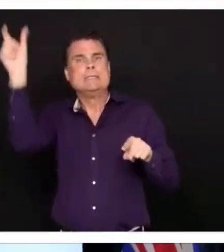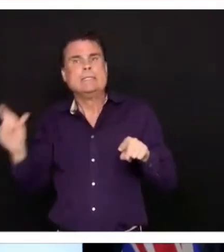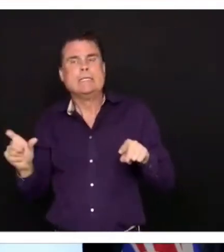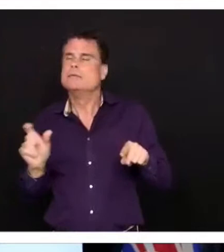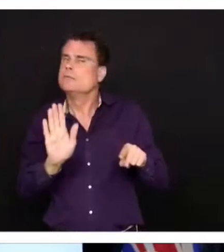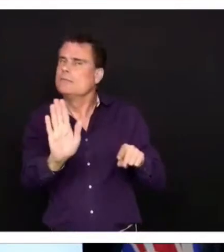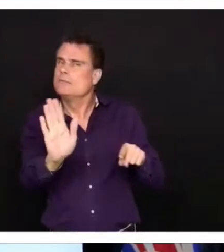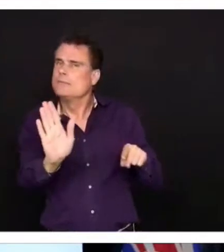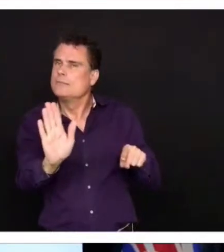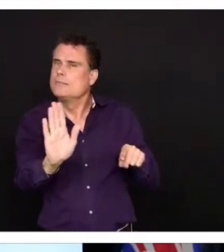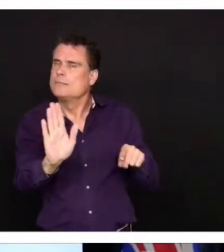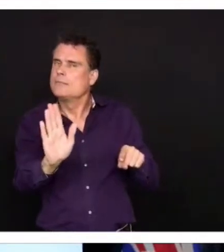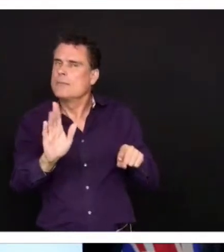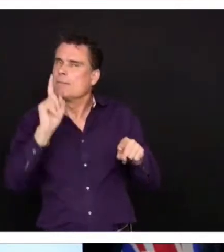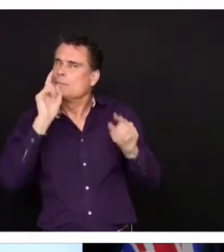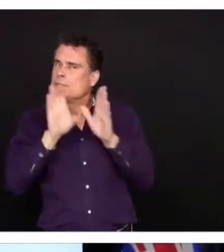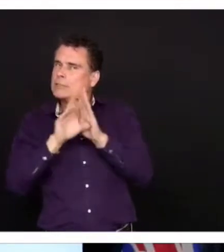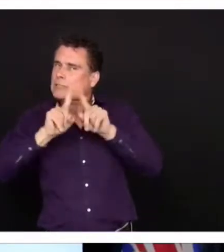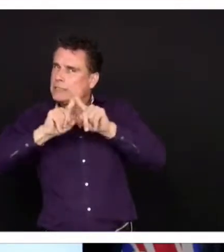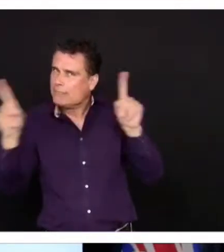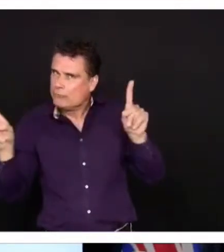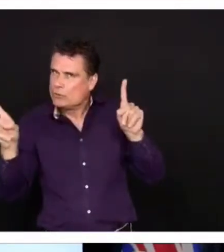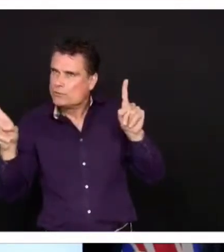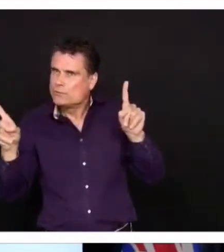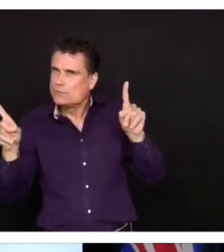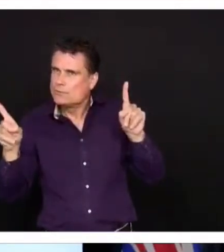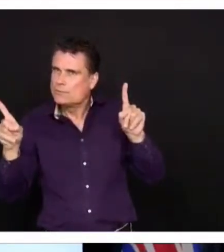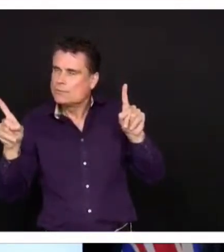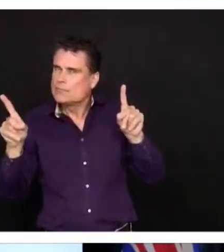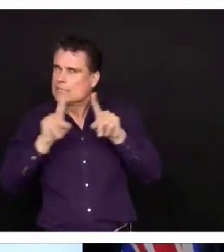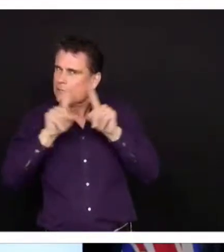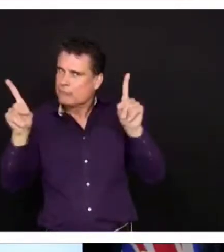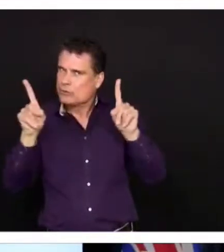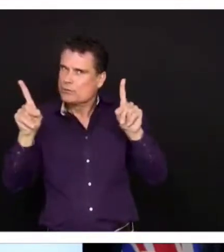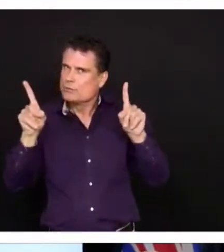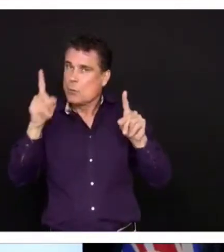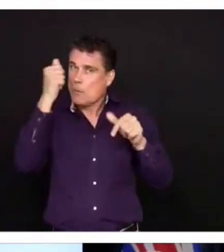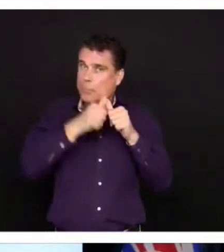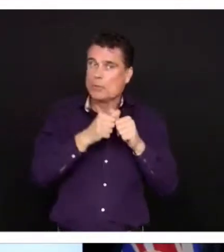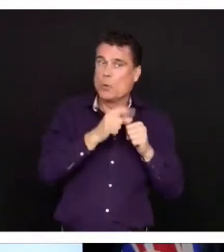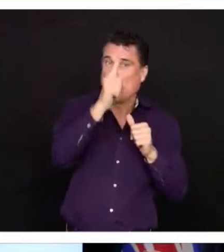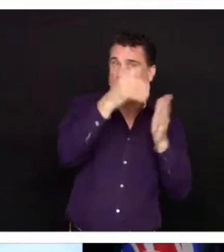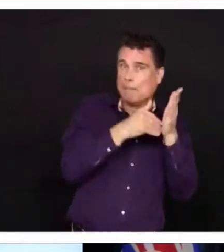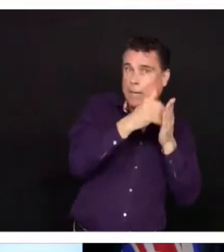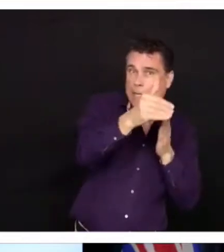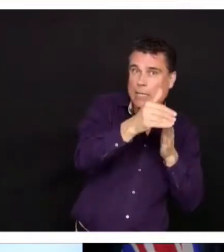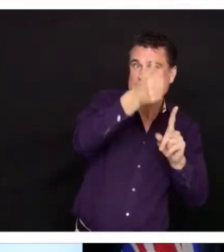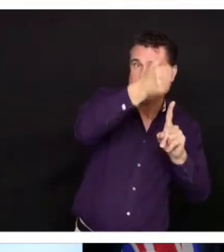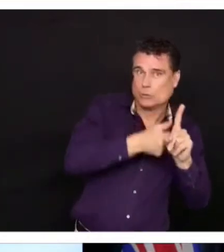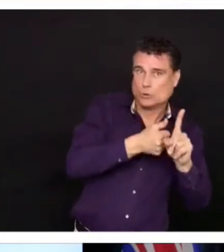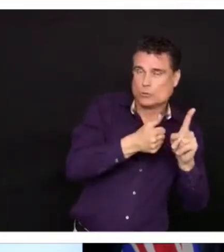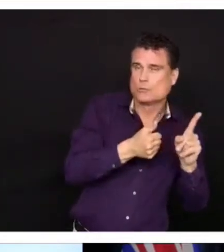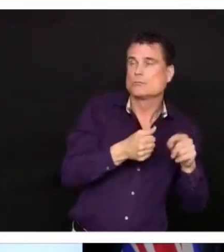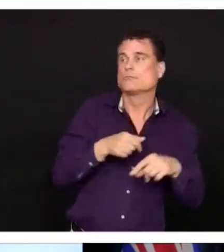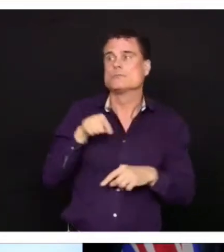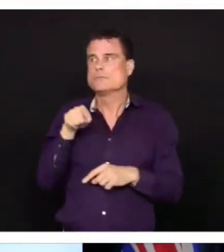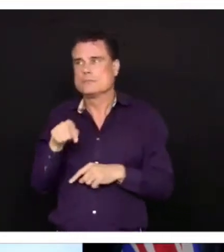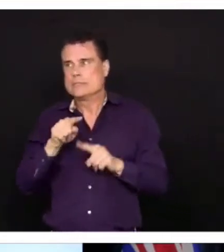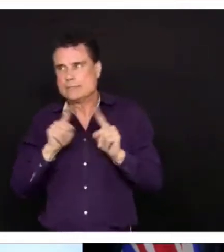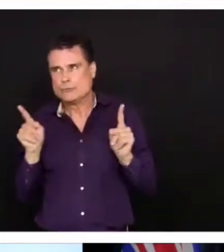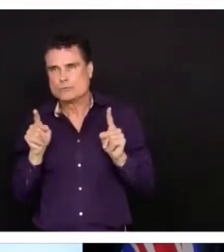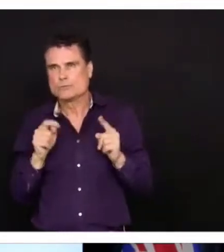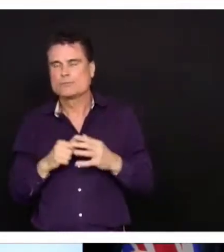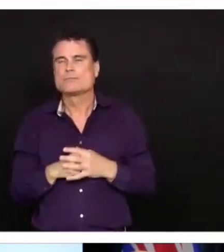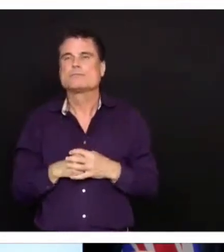we can see again that BC is out front in terms of time because we had our cases started earlier here in